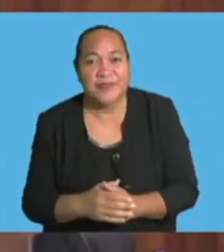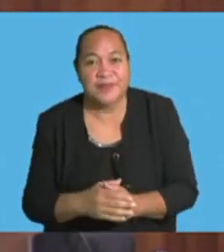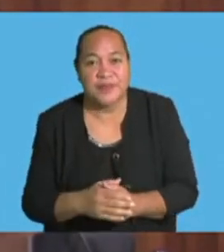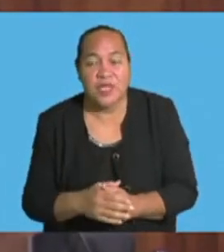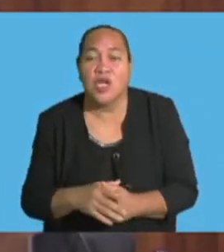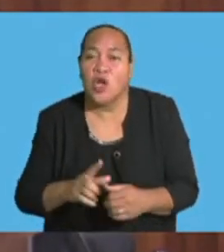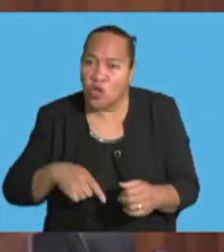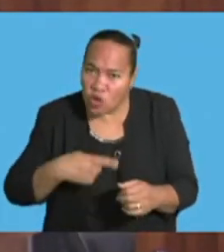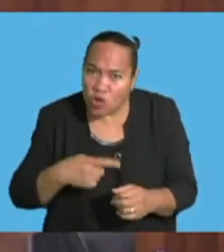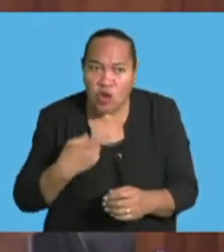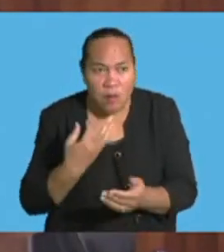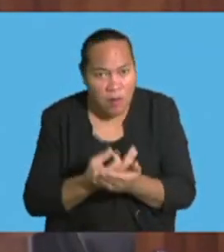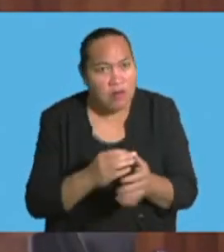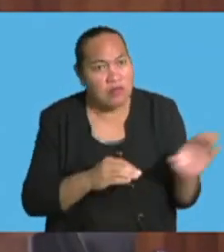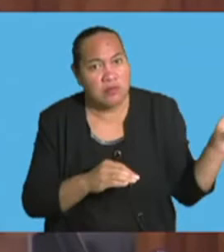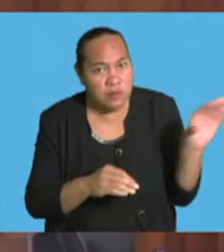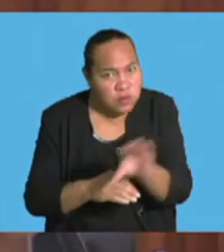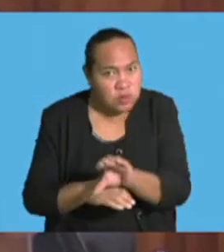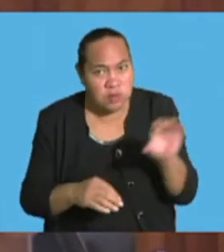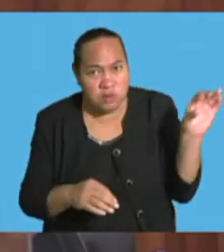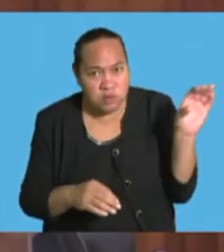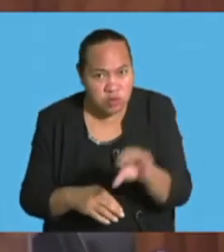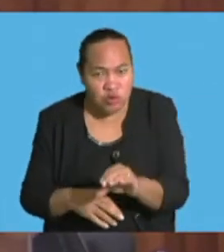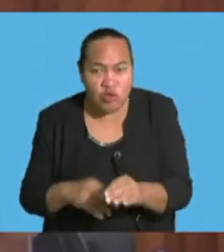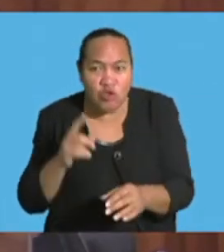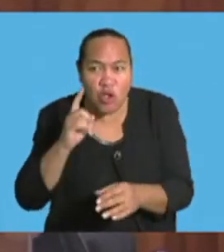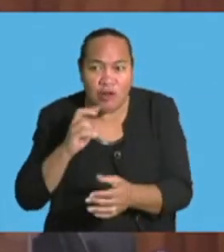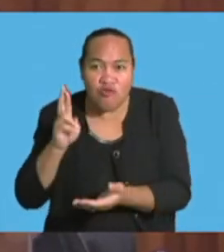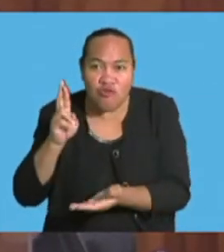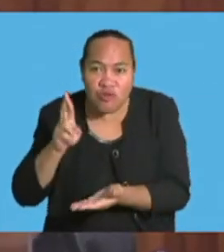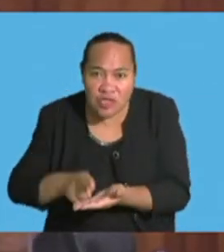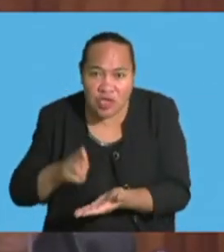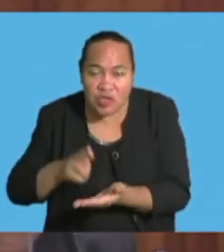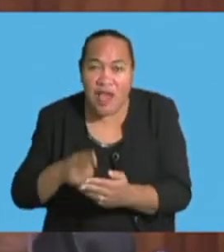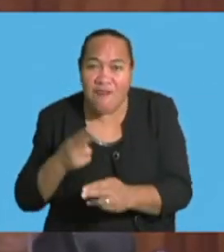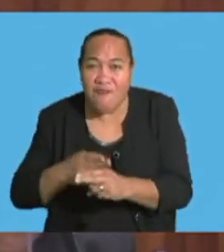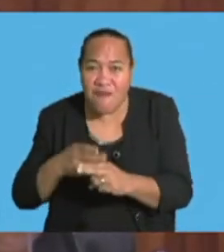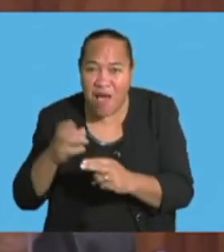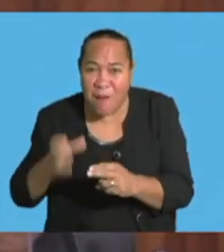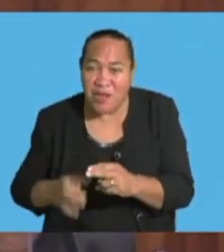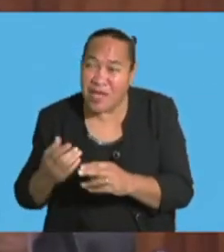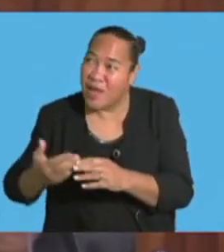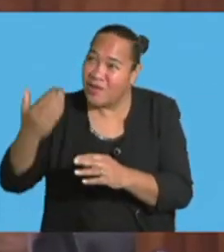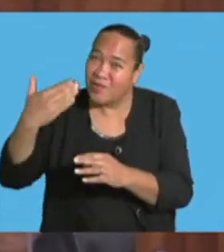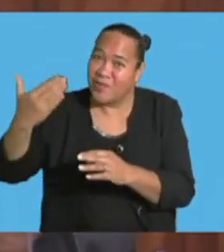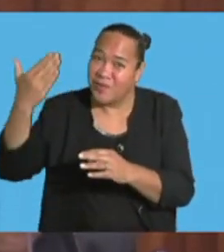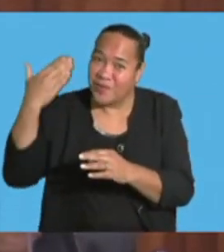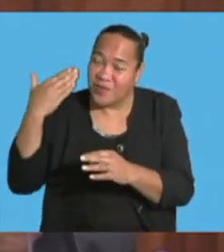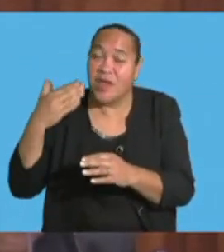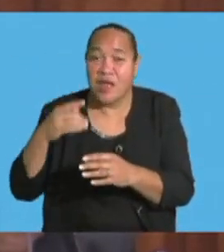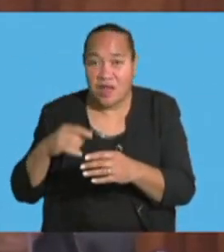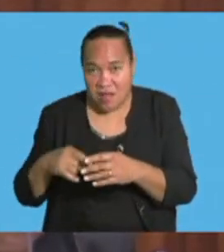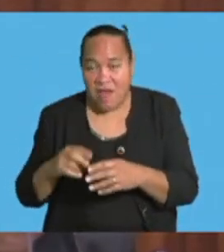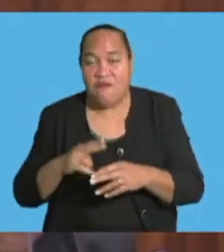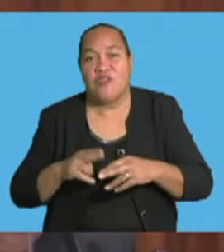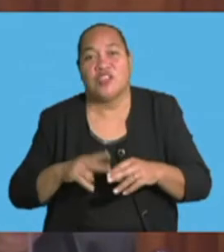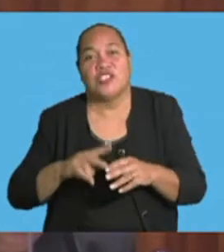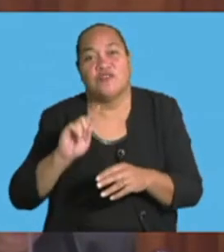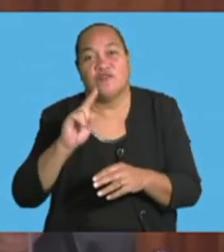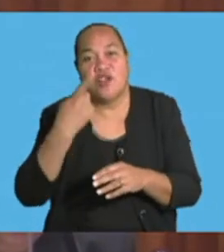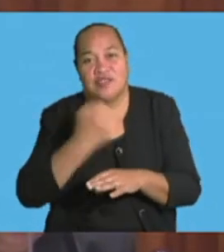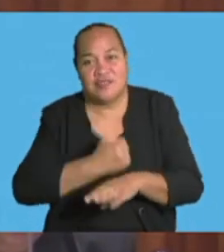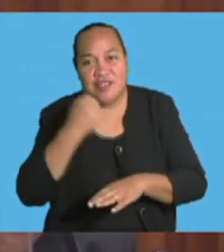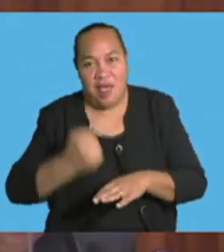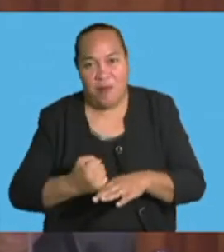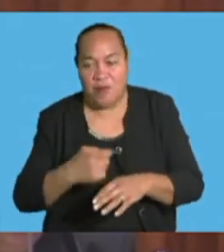Continued capital injection to reduce farmers' costs for past number of years is testimony of the Fiji First Government's